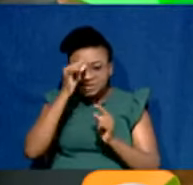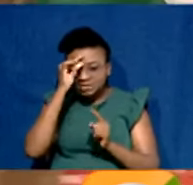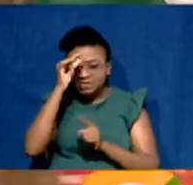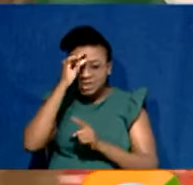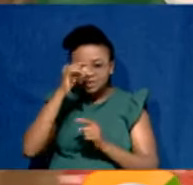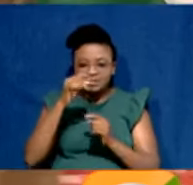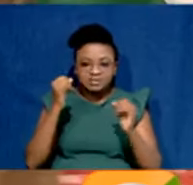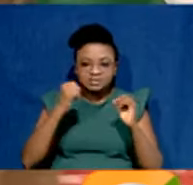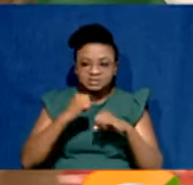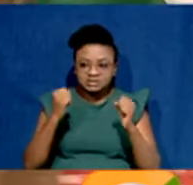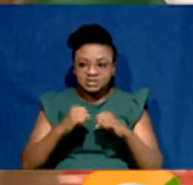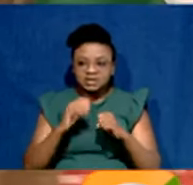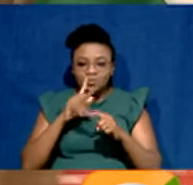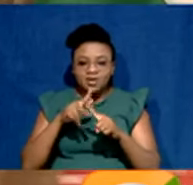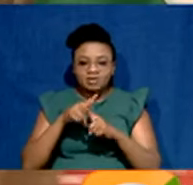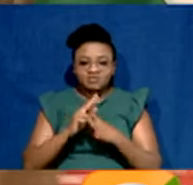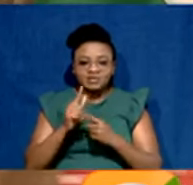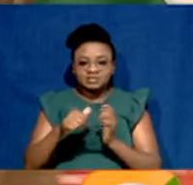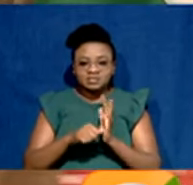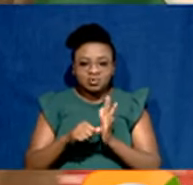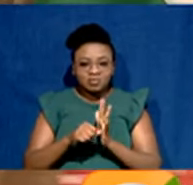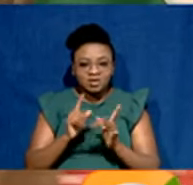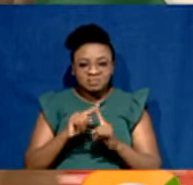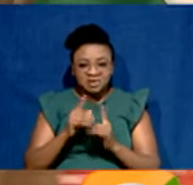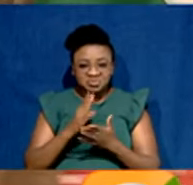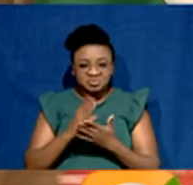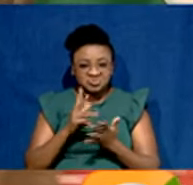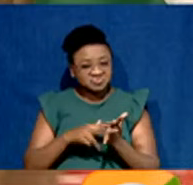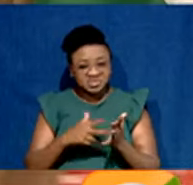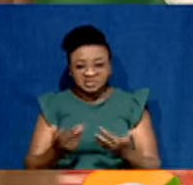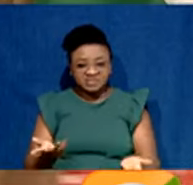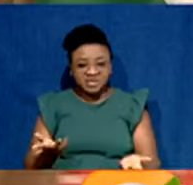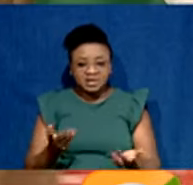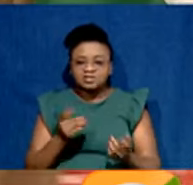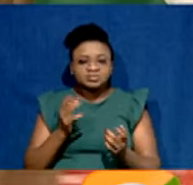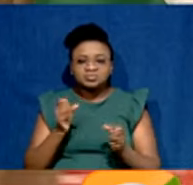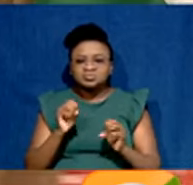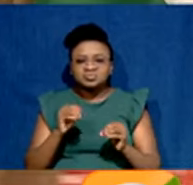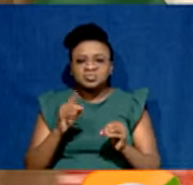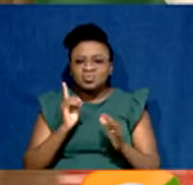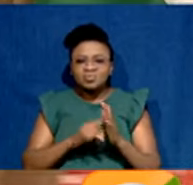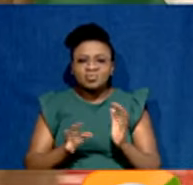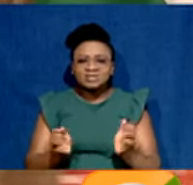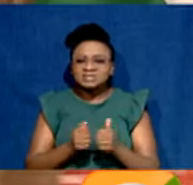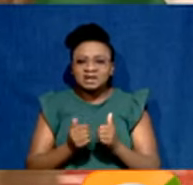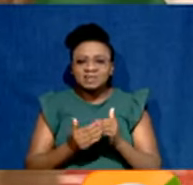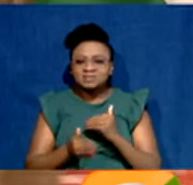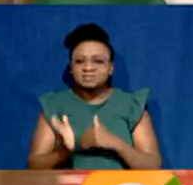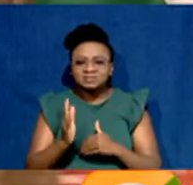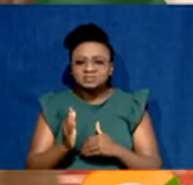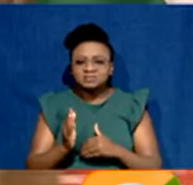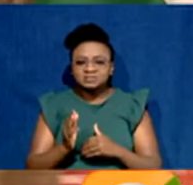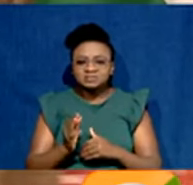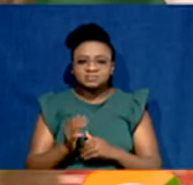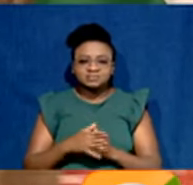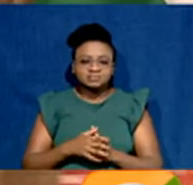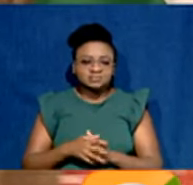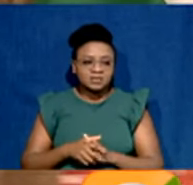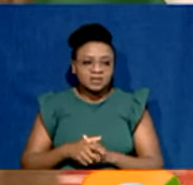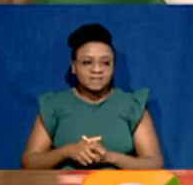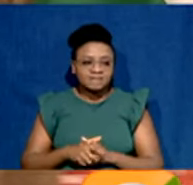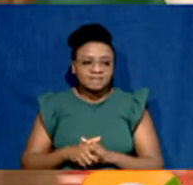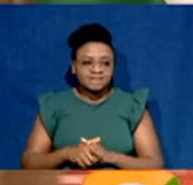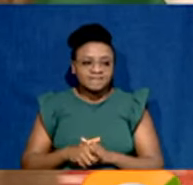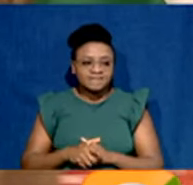problem. Has it failed? And if so, what really happened? Let me tell you, my brother, if